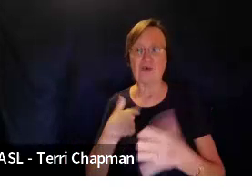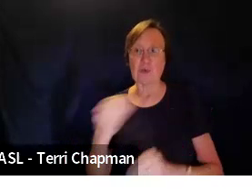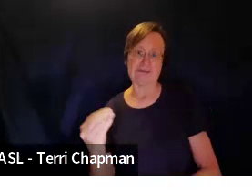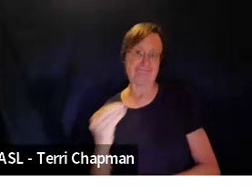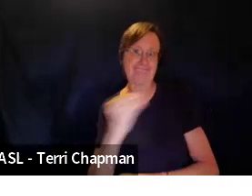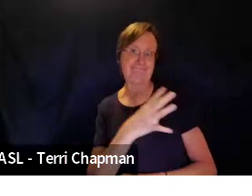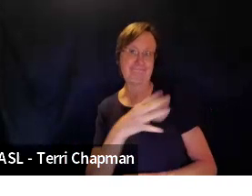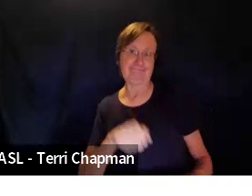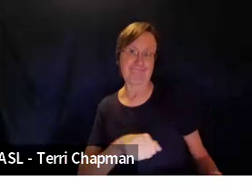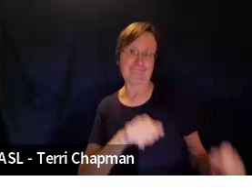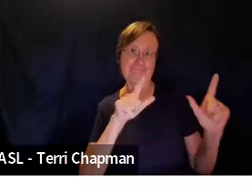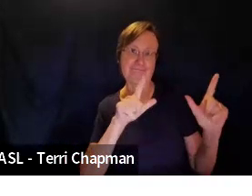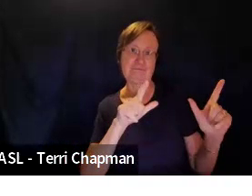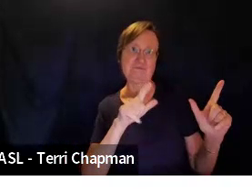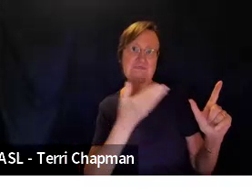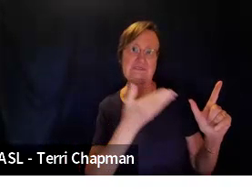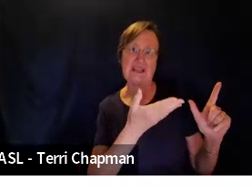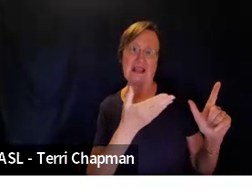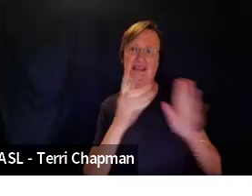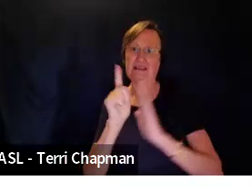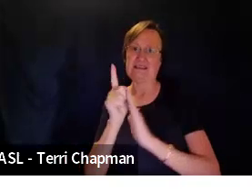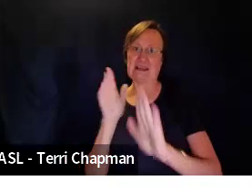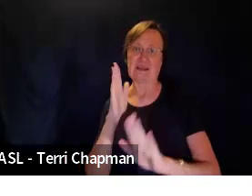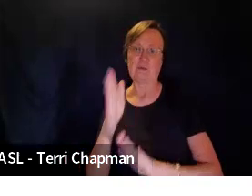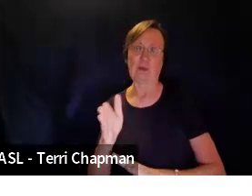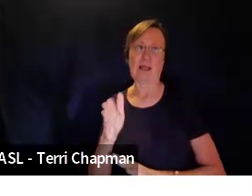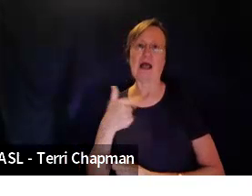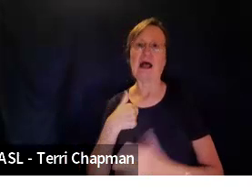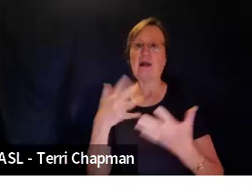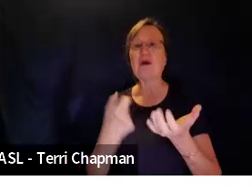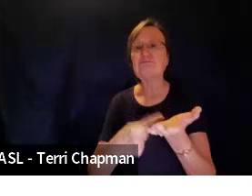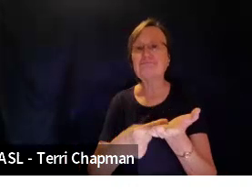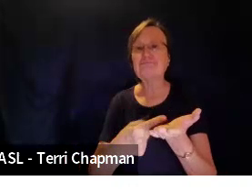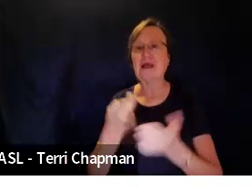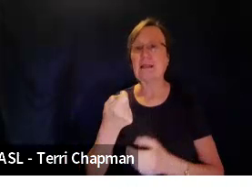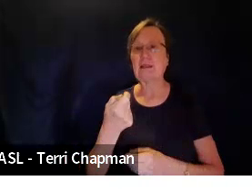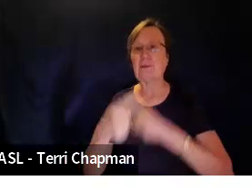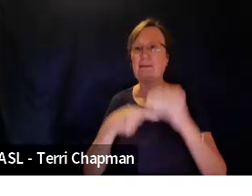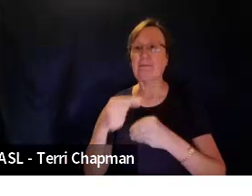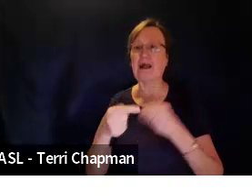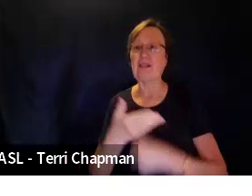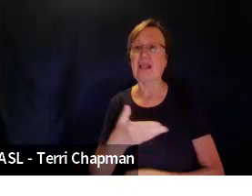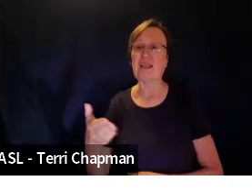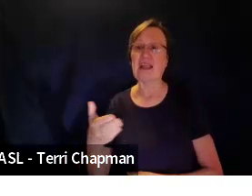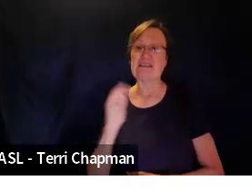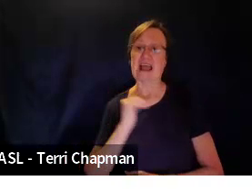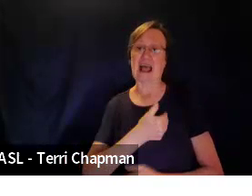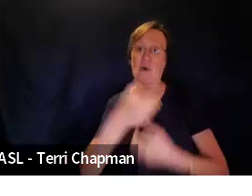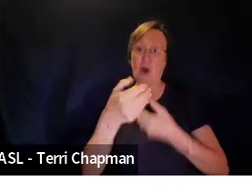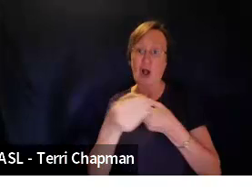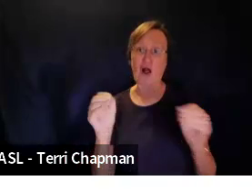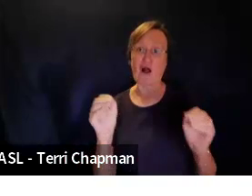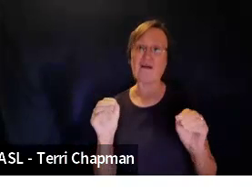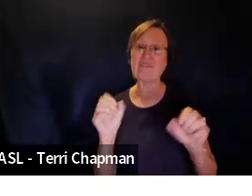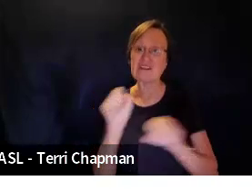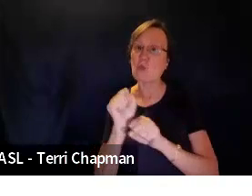to, maybe we can hold off on putting it up in a second. But so we wanted to talk a little bit about some of the things that our office has been working on.